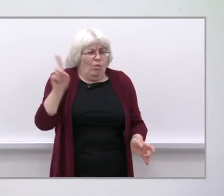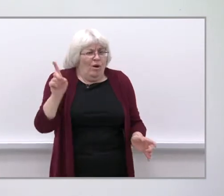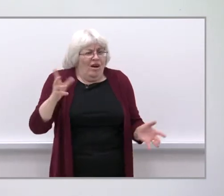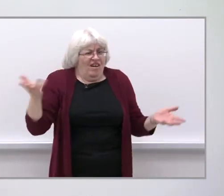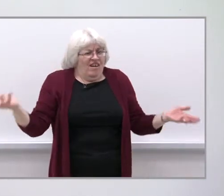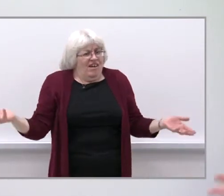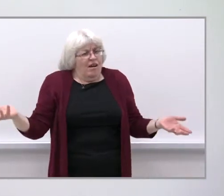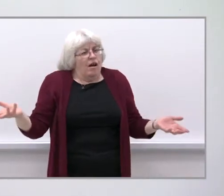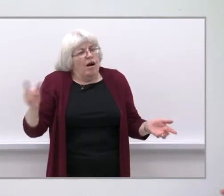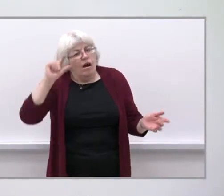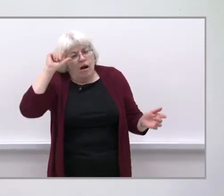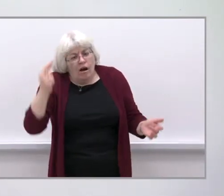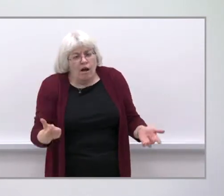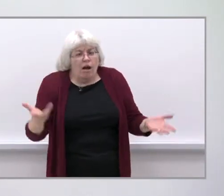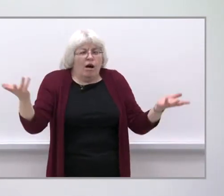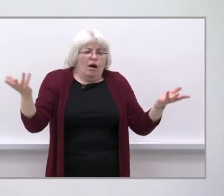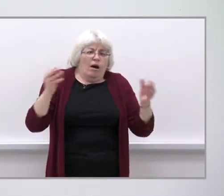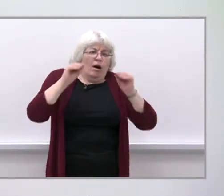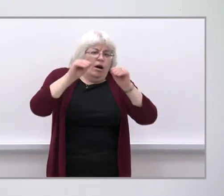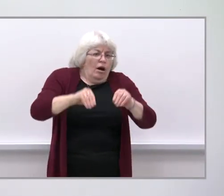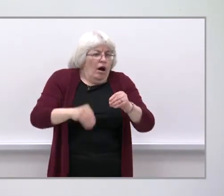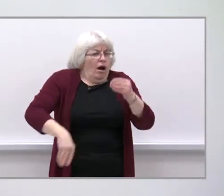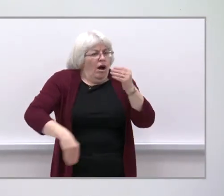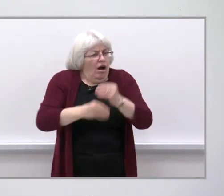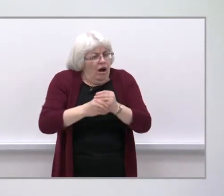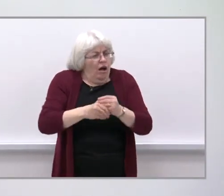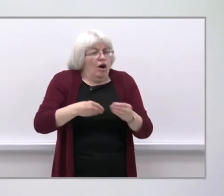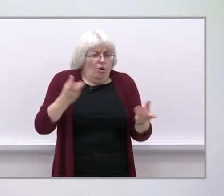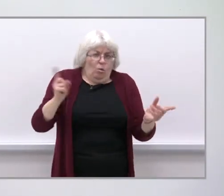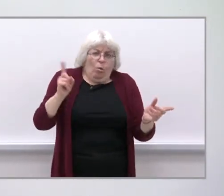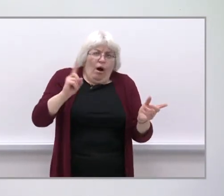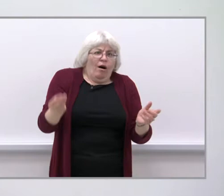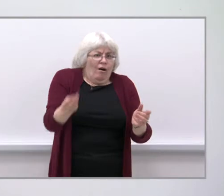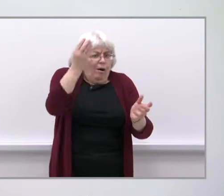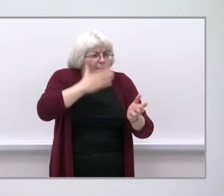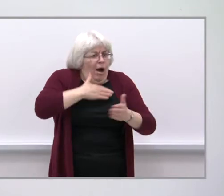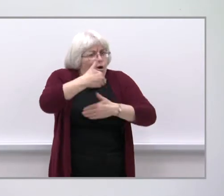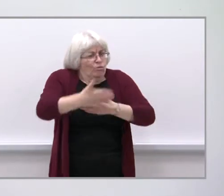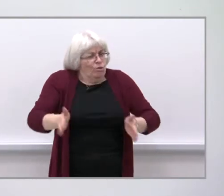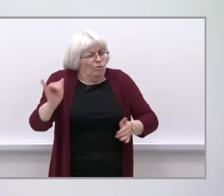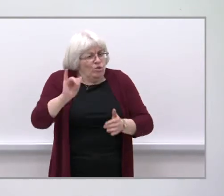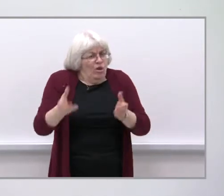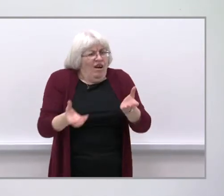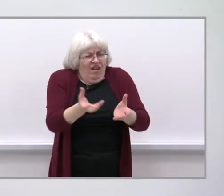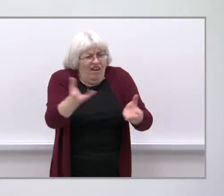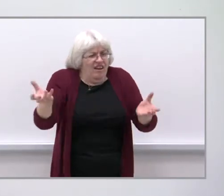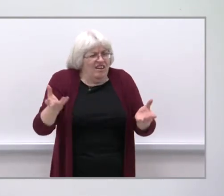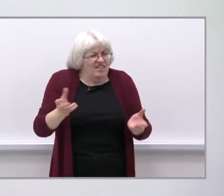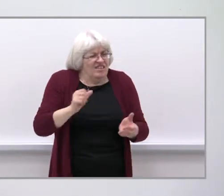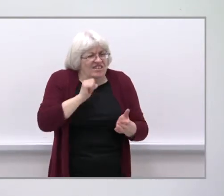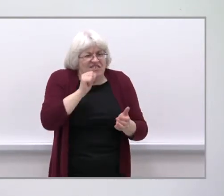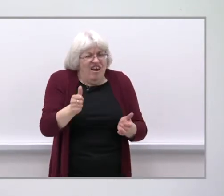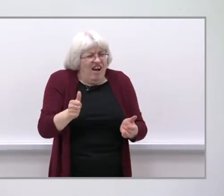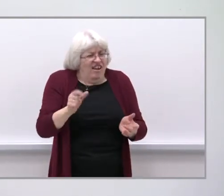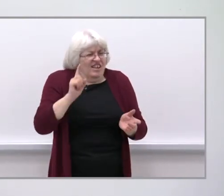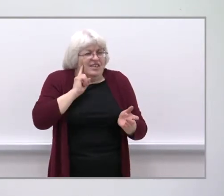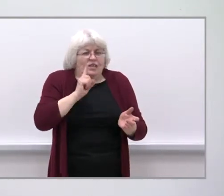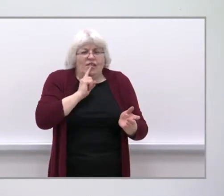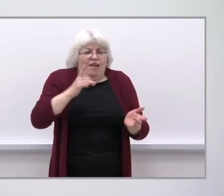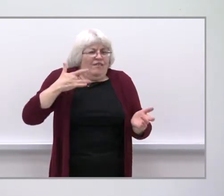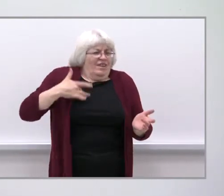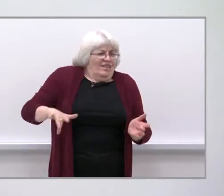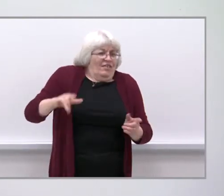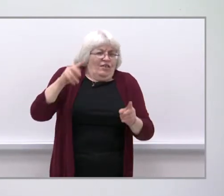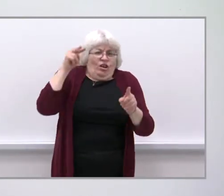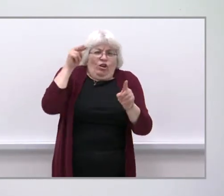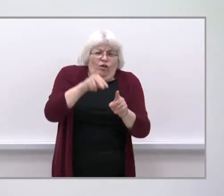bedrooms. So they're not saying where it should be placed, and so I put an extra one, you know, in my bedroom, for example. So